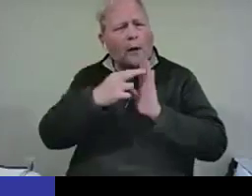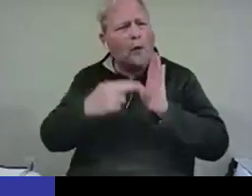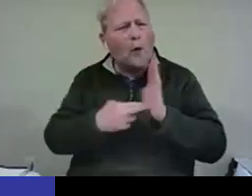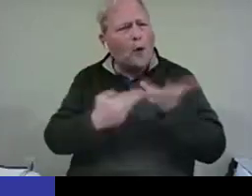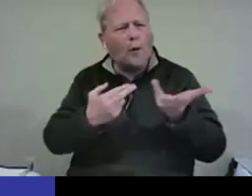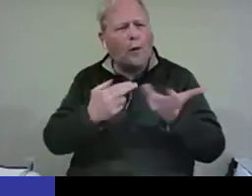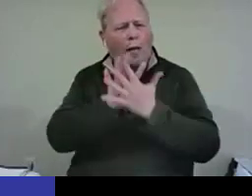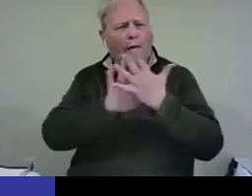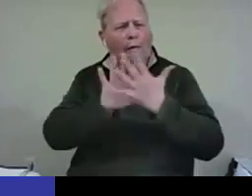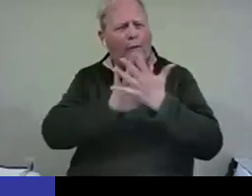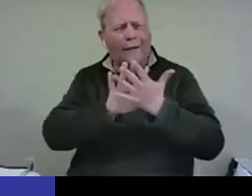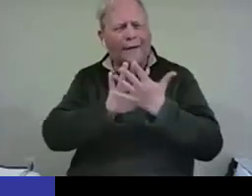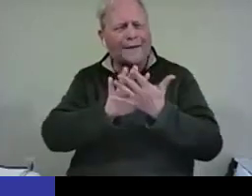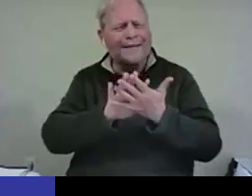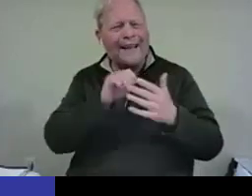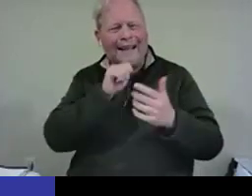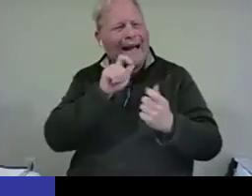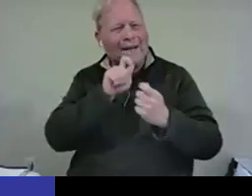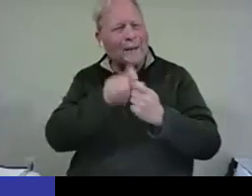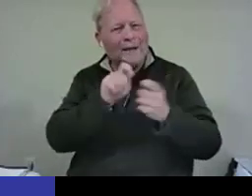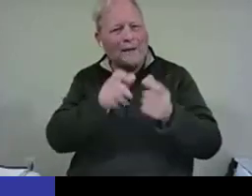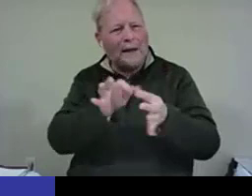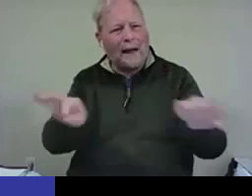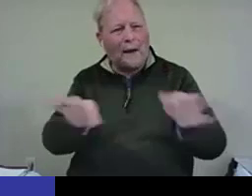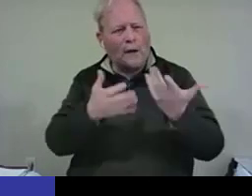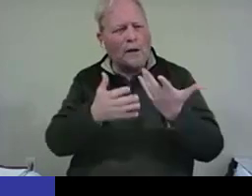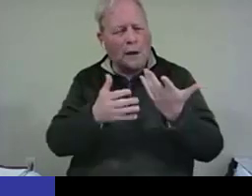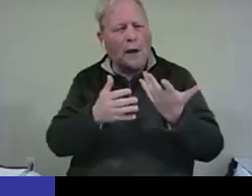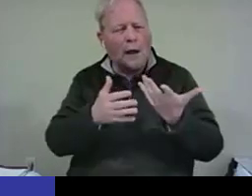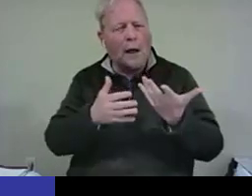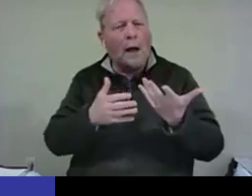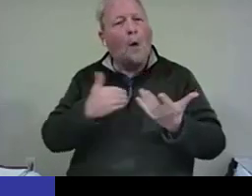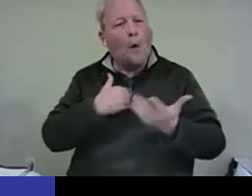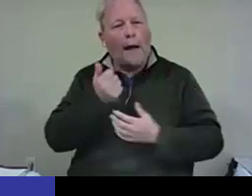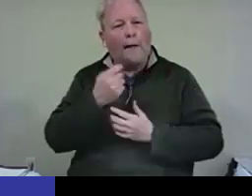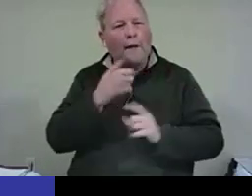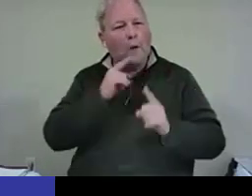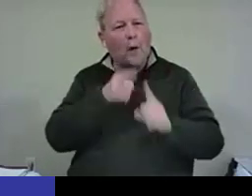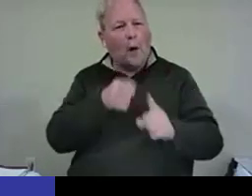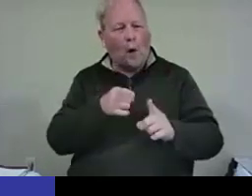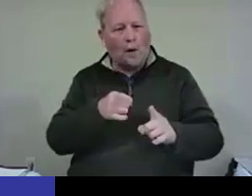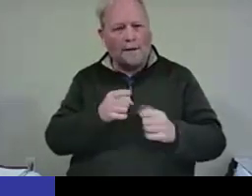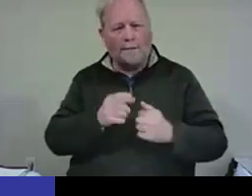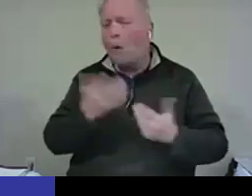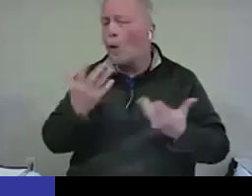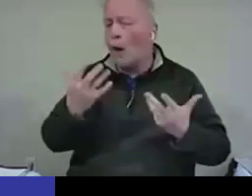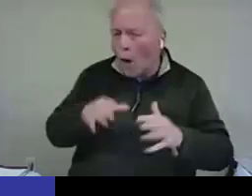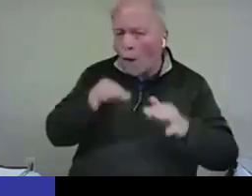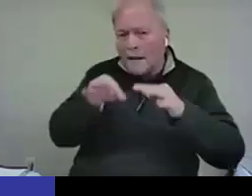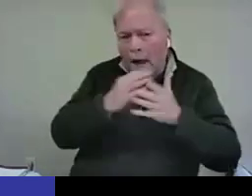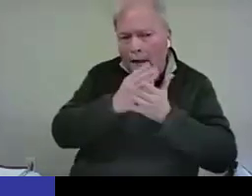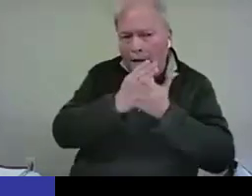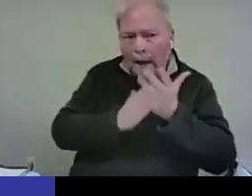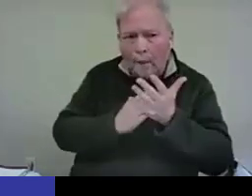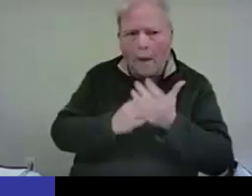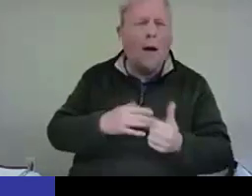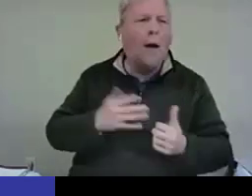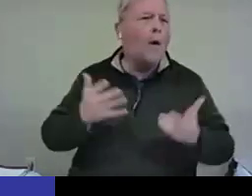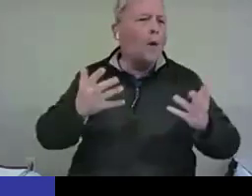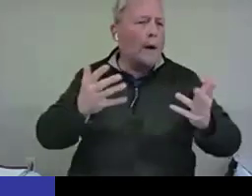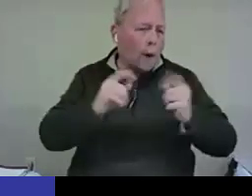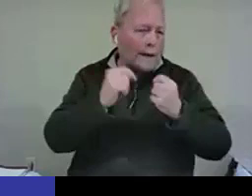comprehensive evaluation that must be included, we had a few goals in mind that we've already touched on. But as a reminder, those are to enable teams to make more